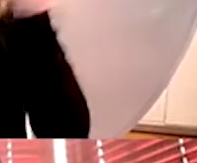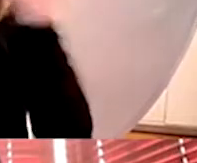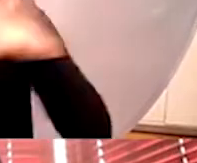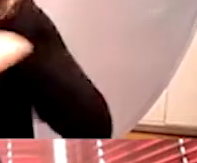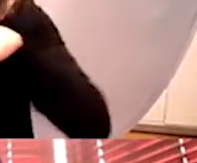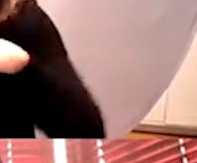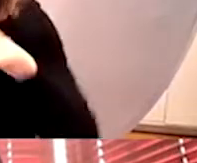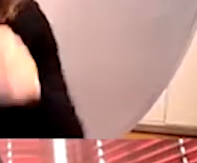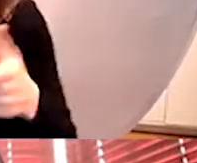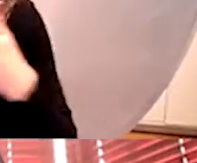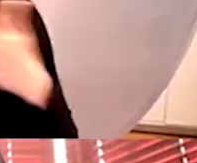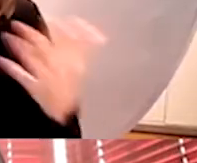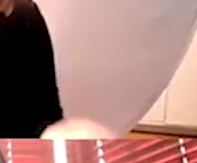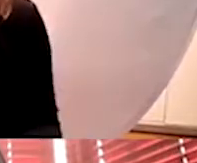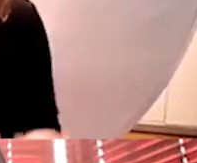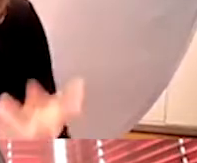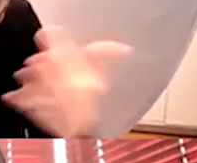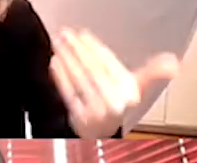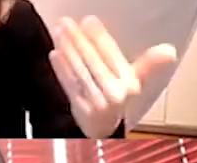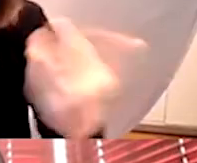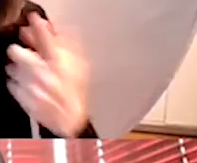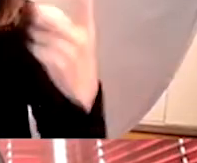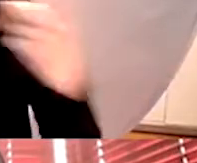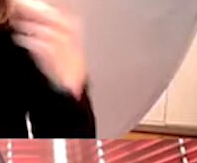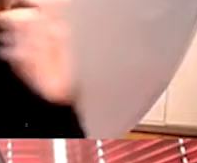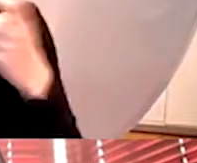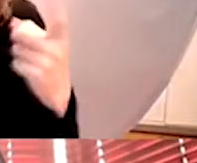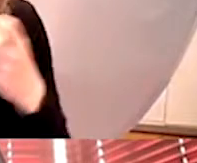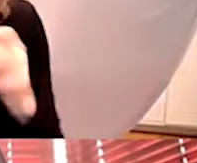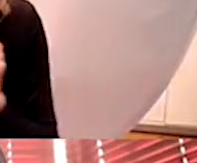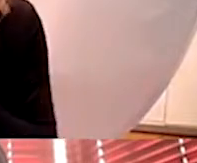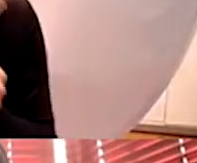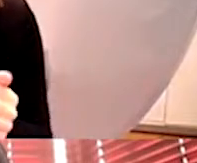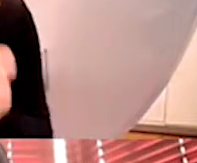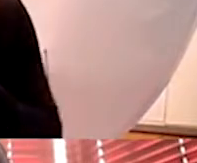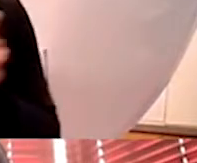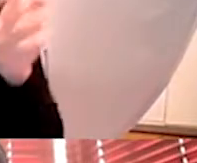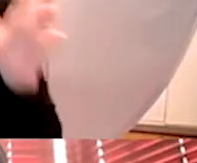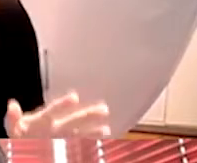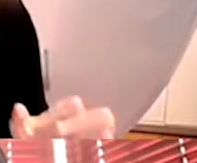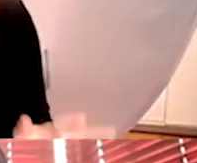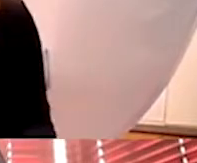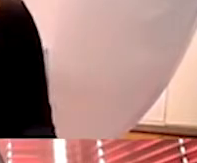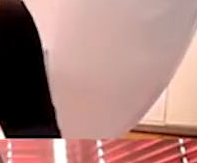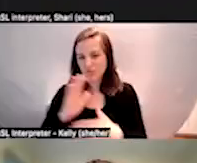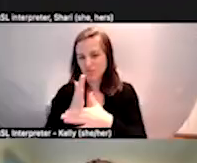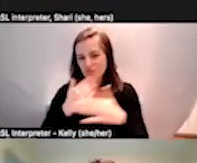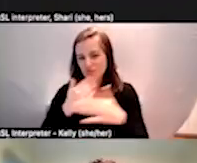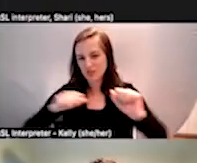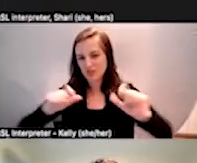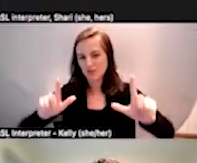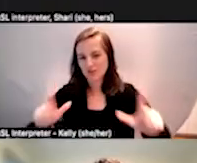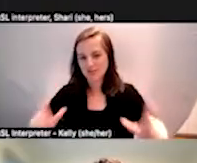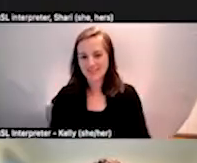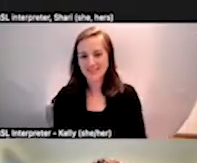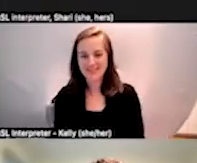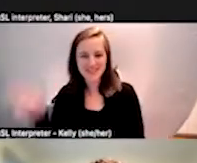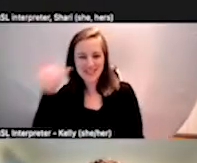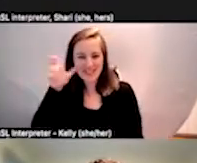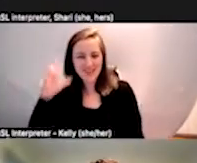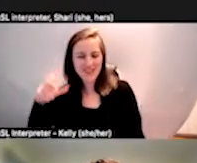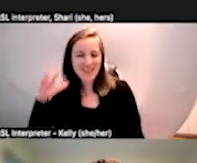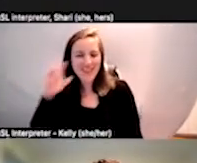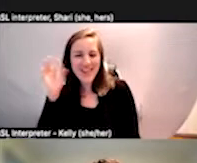happy to take questions with my fellow panelists as well. Let me just share my screen. All